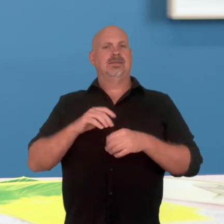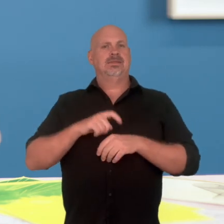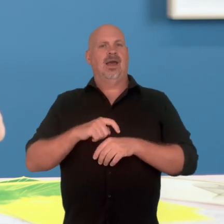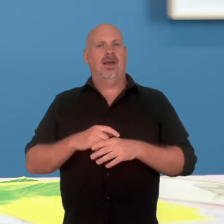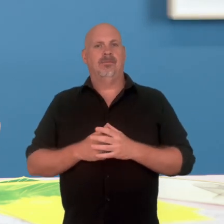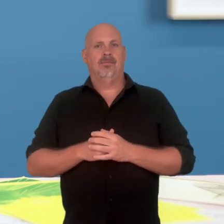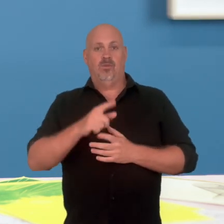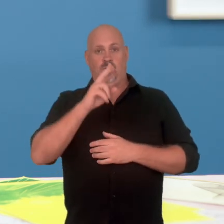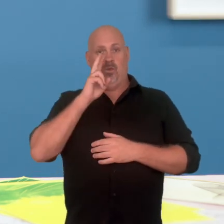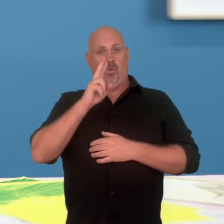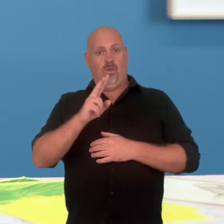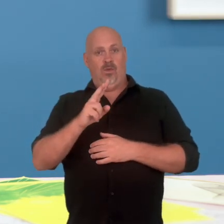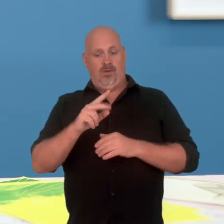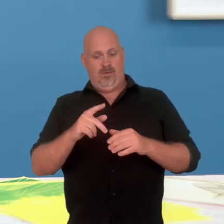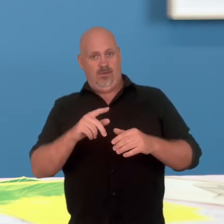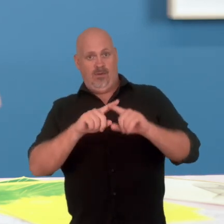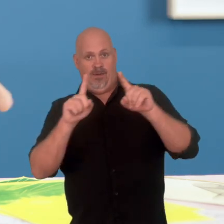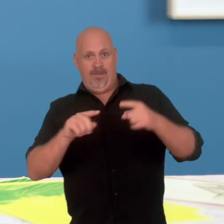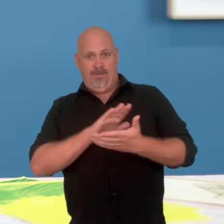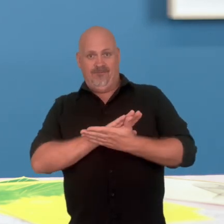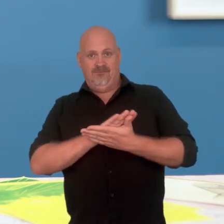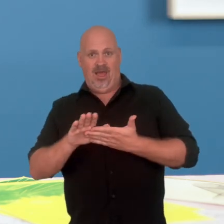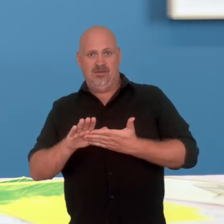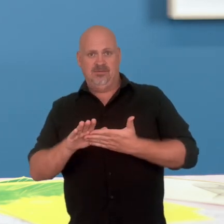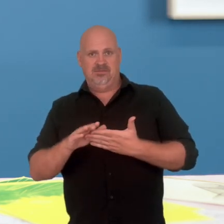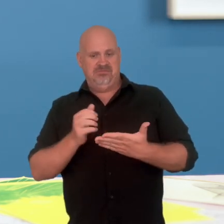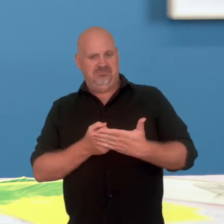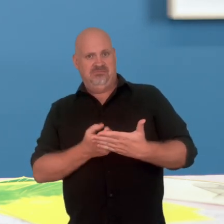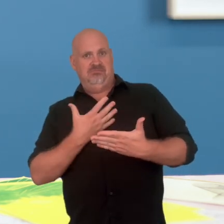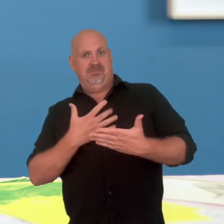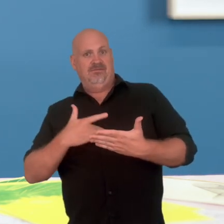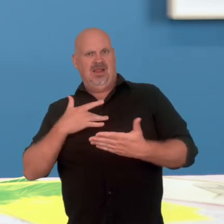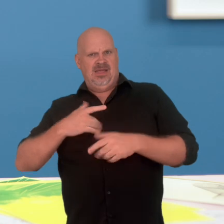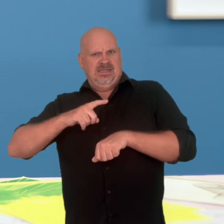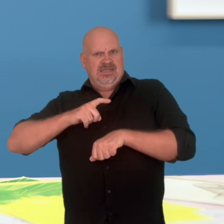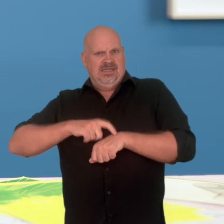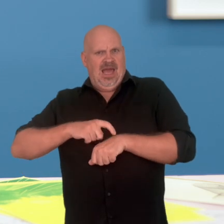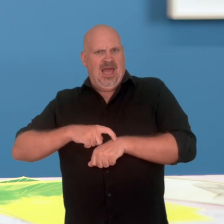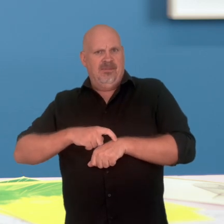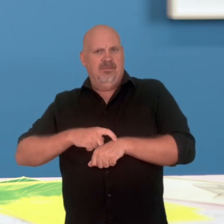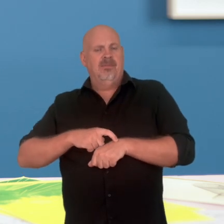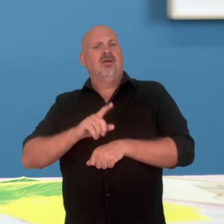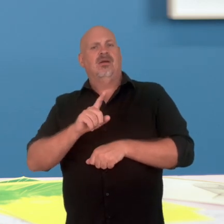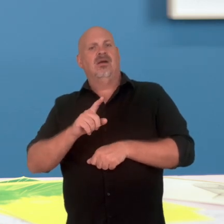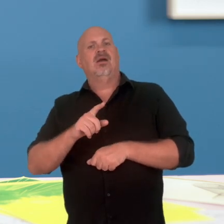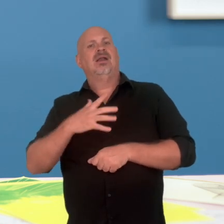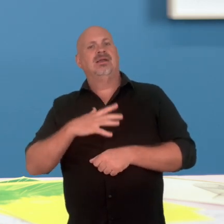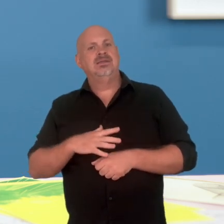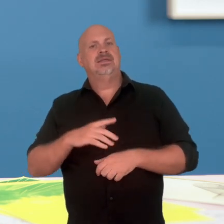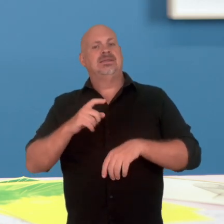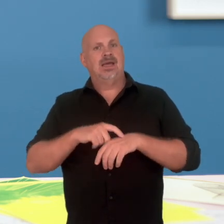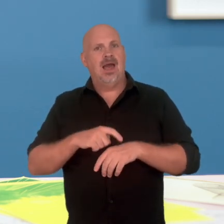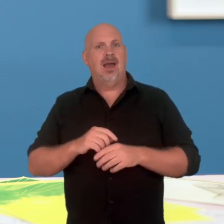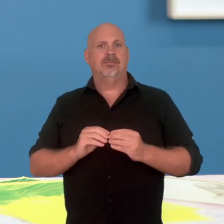flat paper, maybe it doesn't evoke this sense of time. But it takes time to make work, and it takes